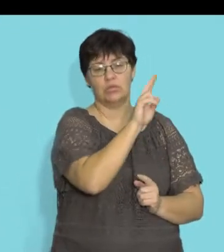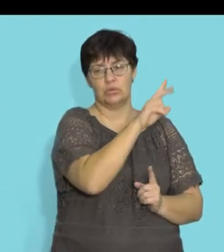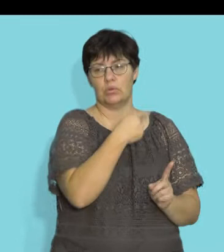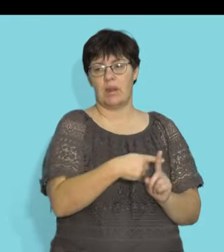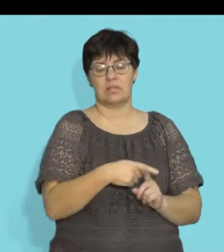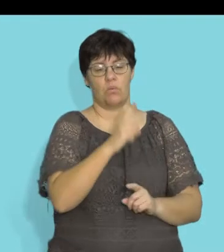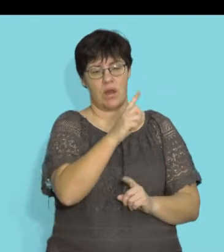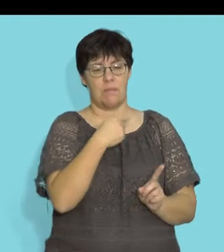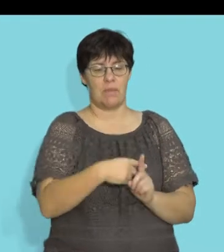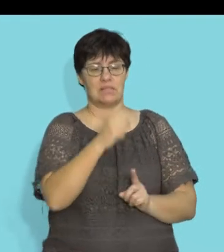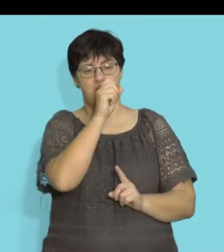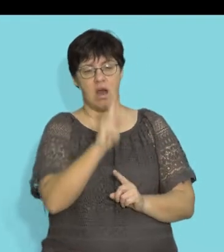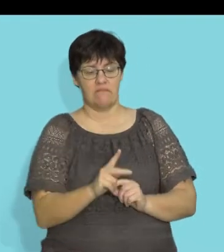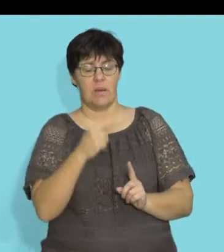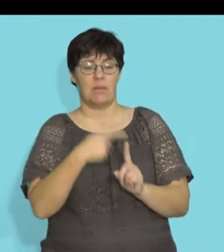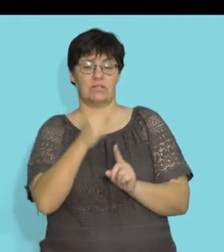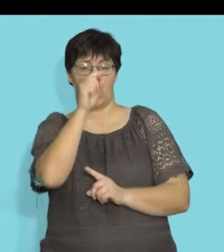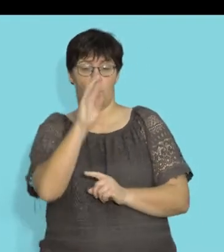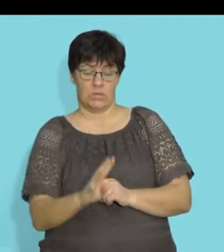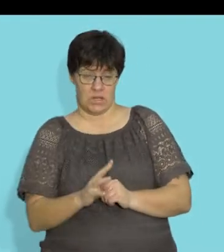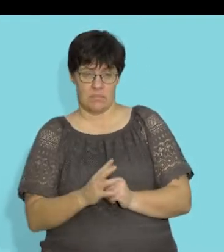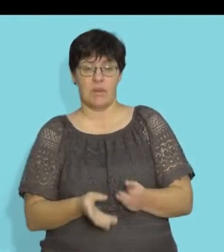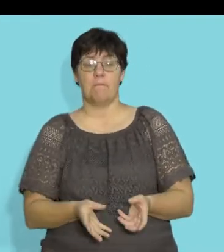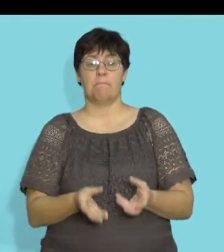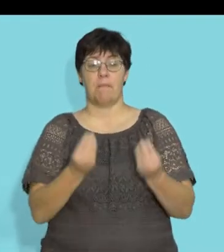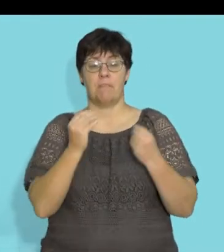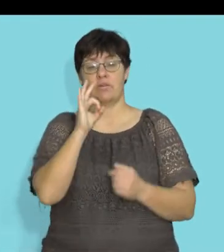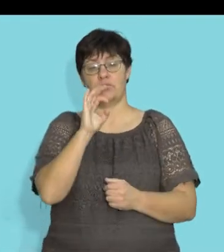1 plus a half plus a quarter, I get